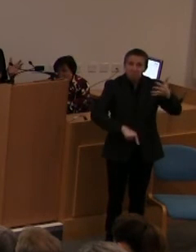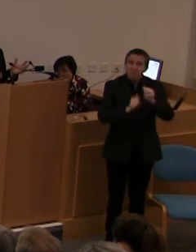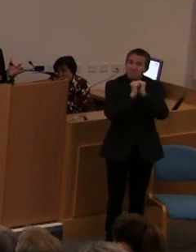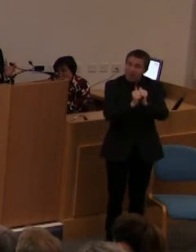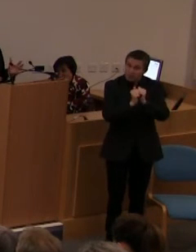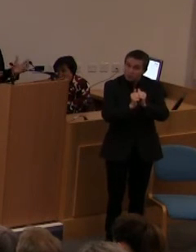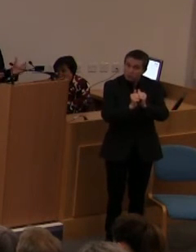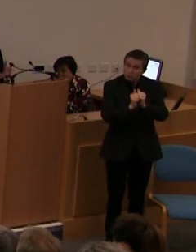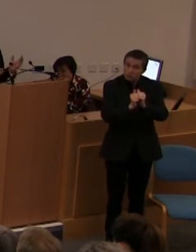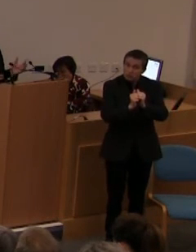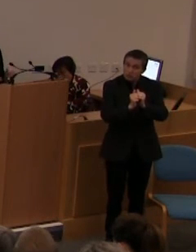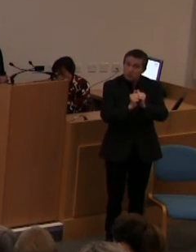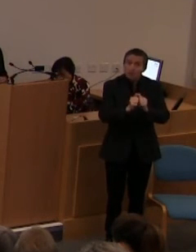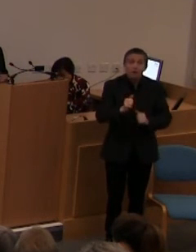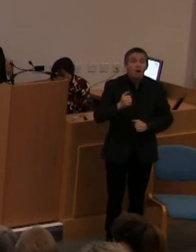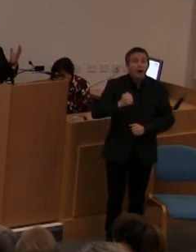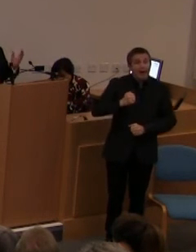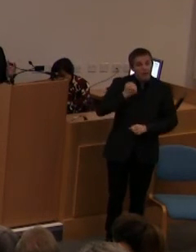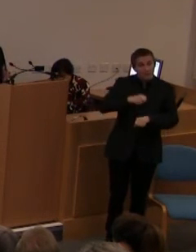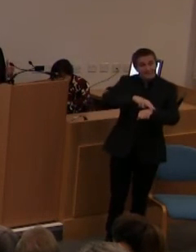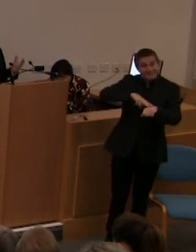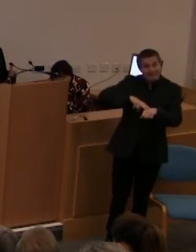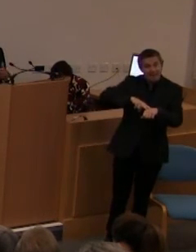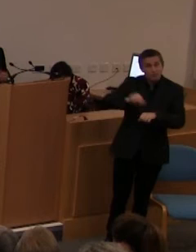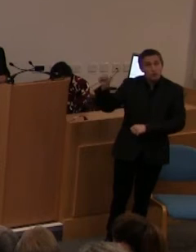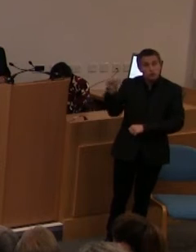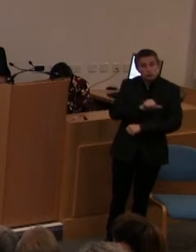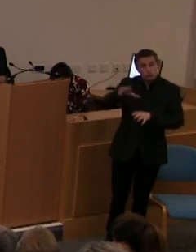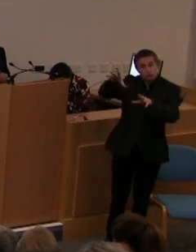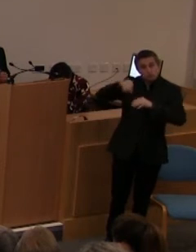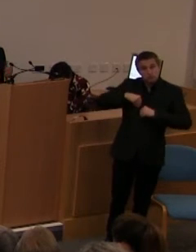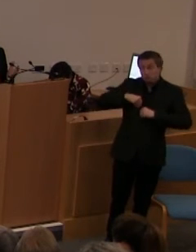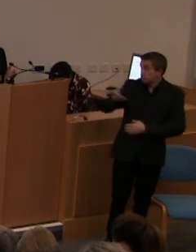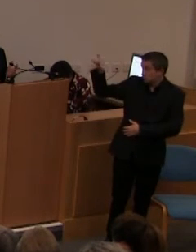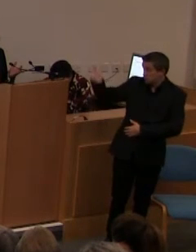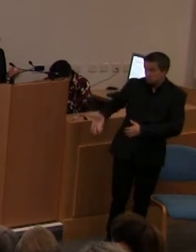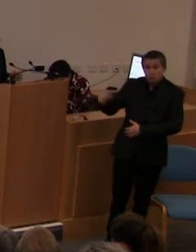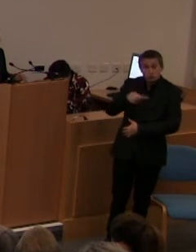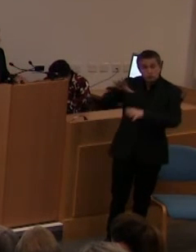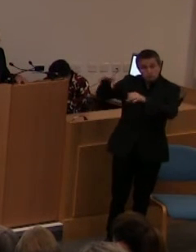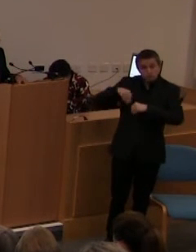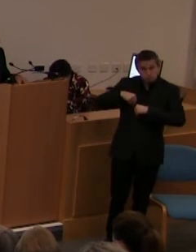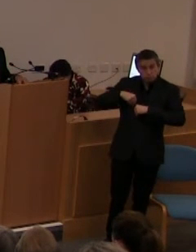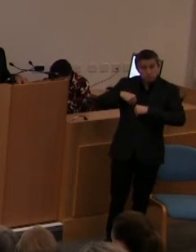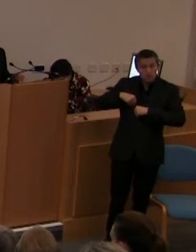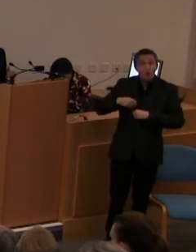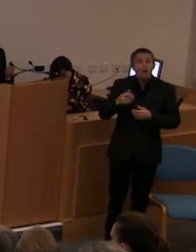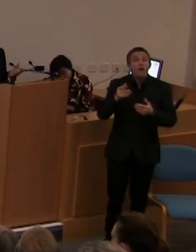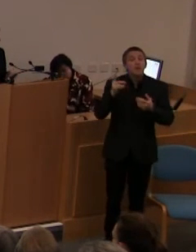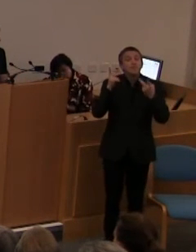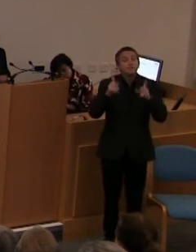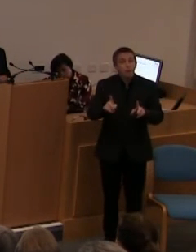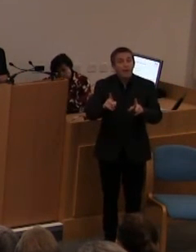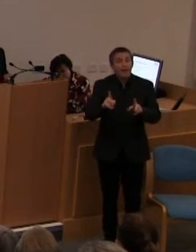believe if our staff display all these values in their dealing with patients, then we'll be delivering excellent